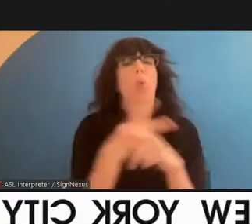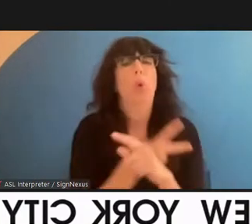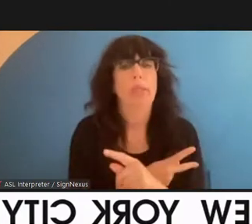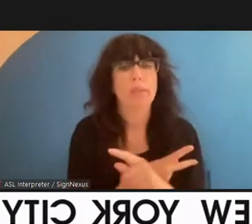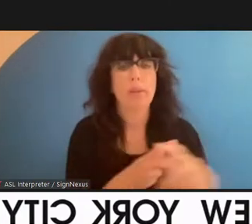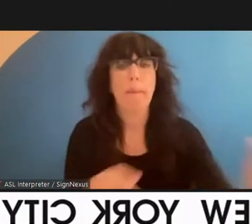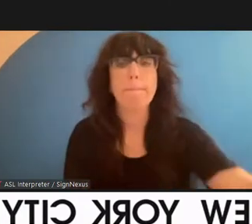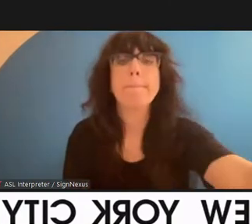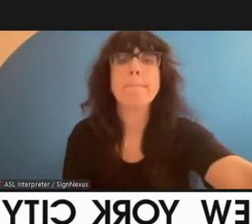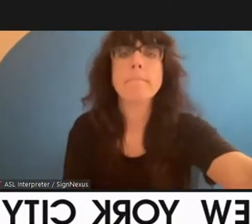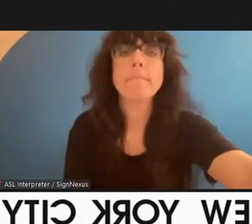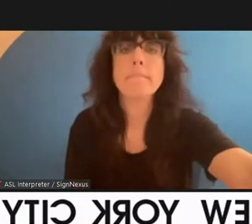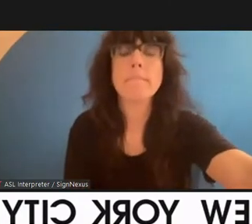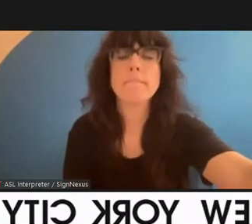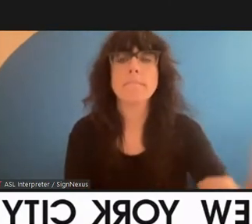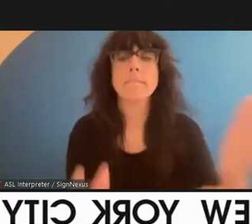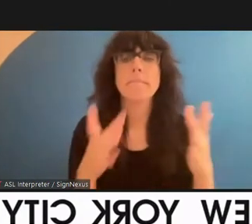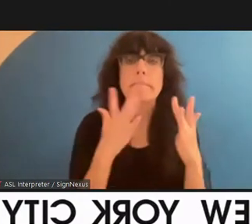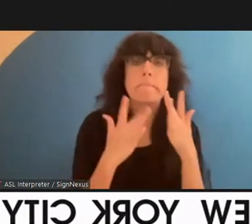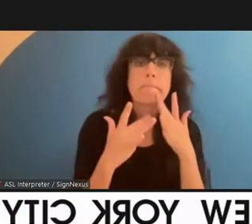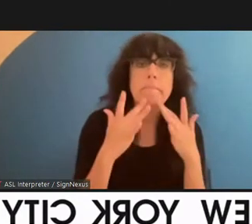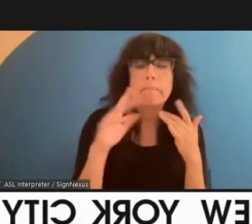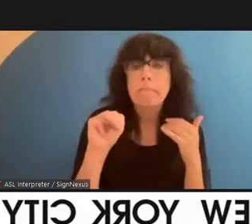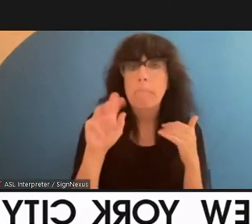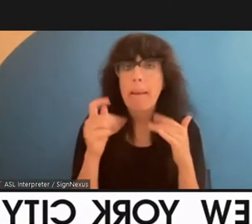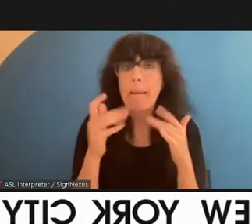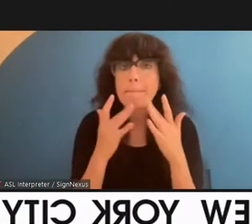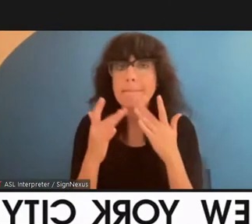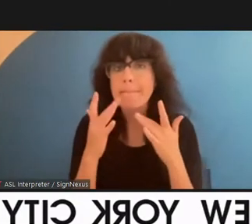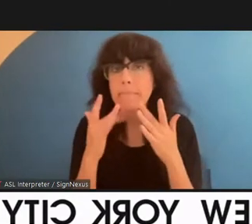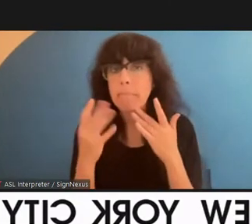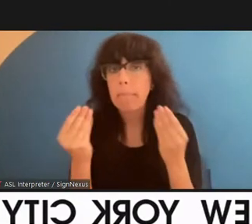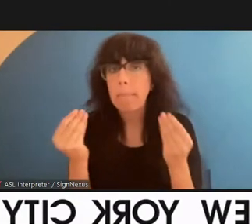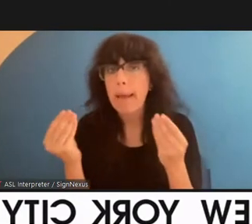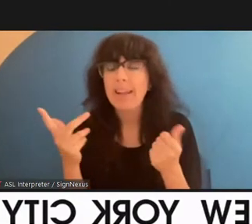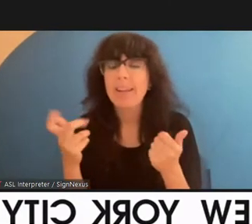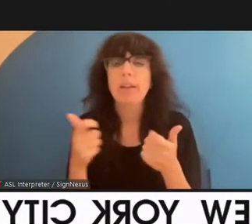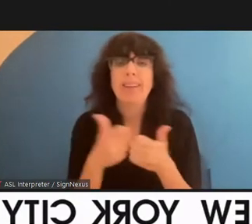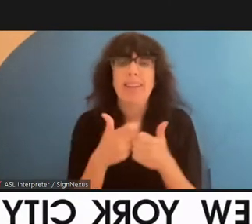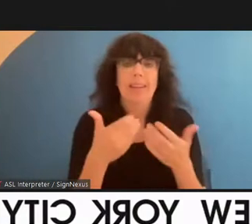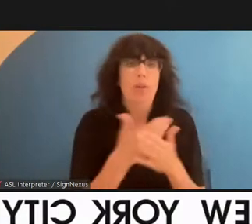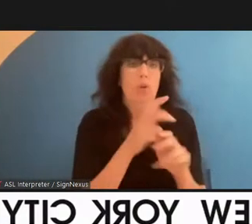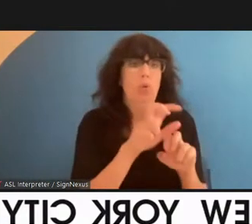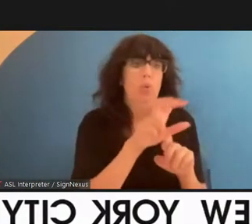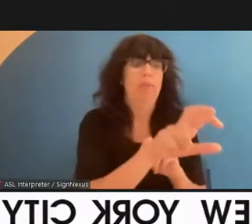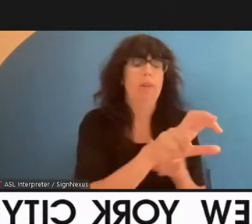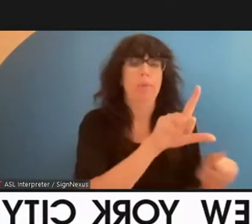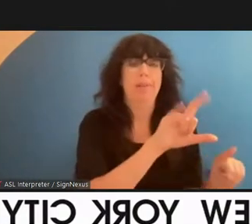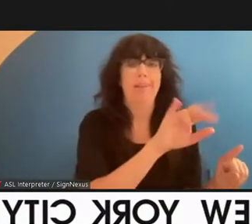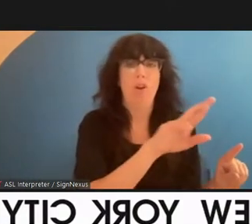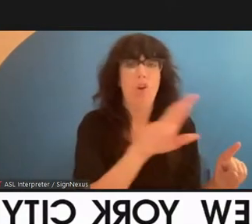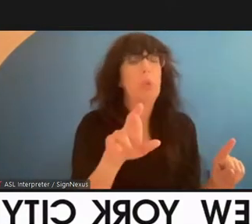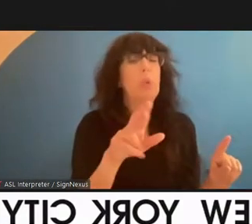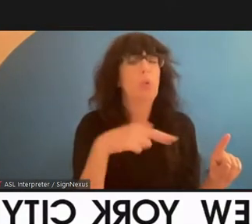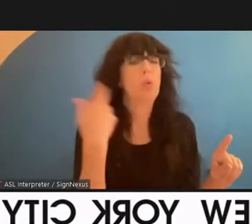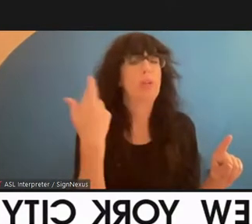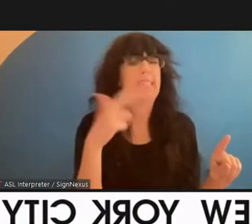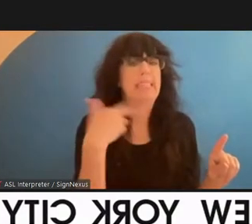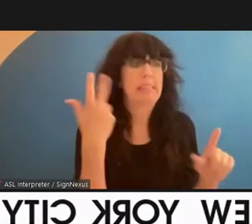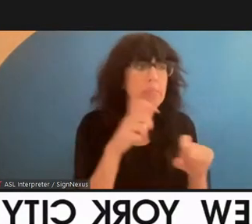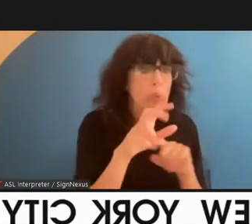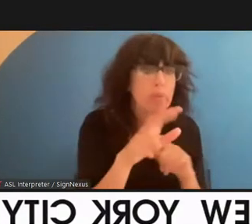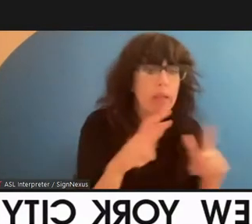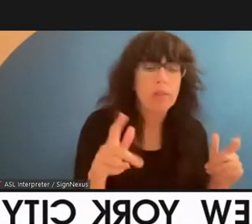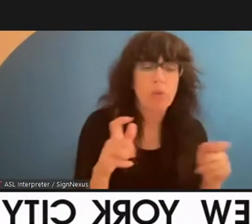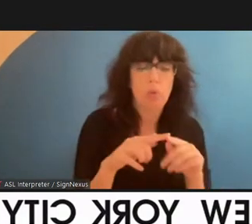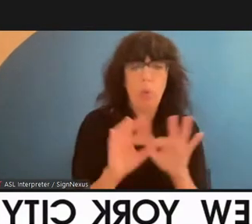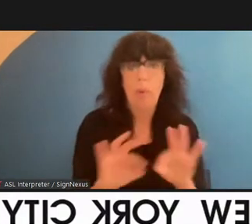straining finances at the mta and putting new investments in the long island railroad at risk so it's important that we